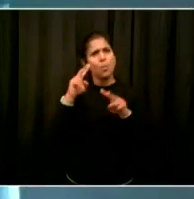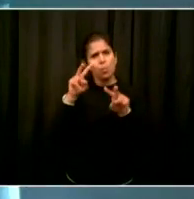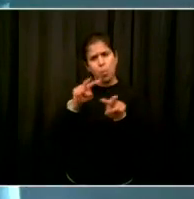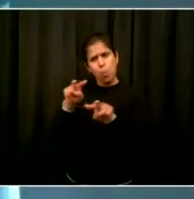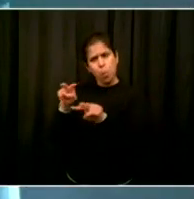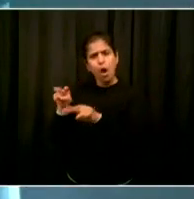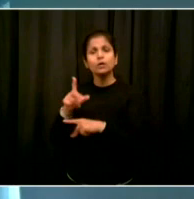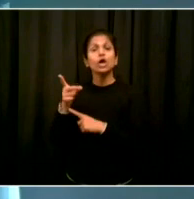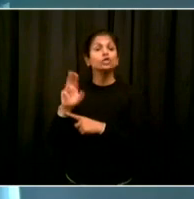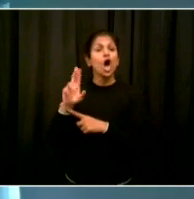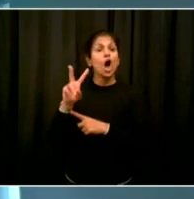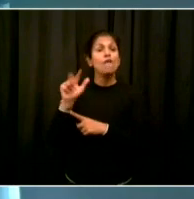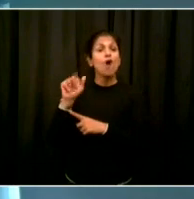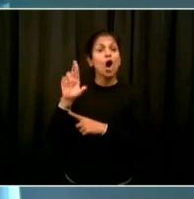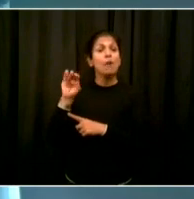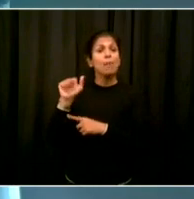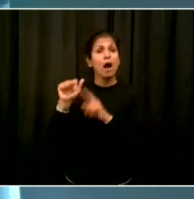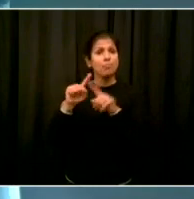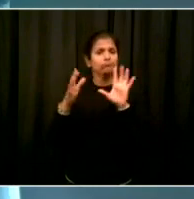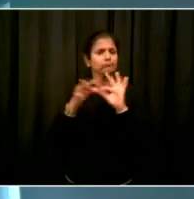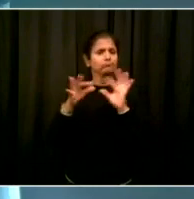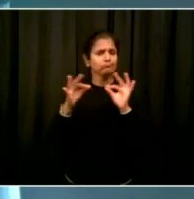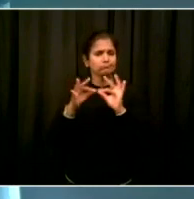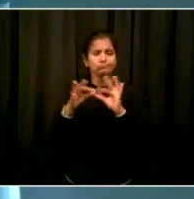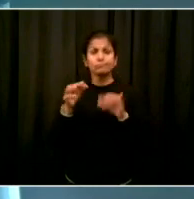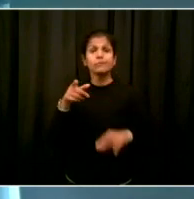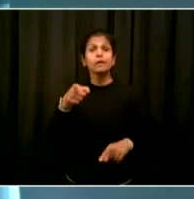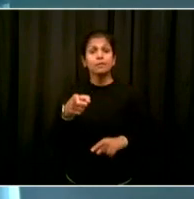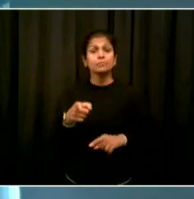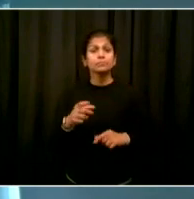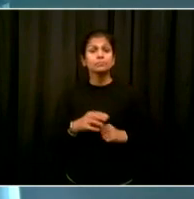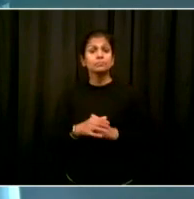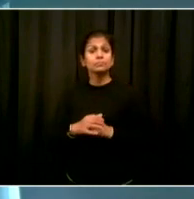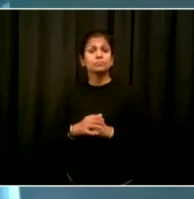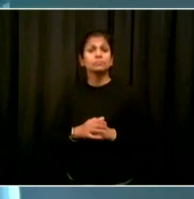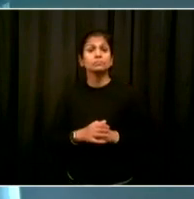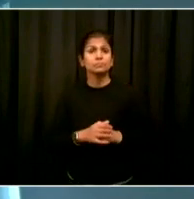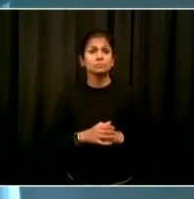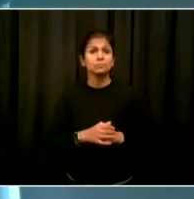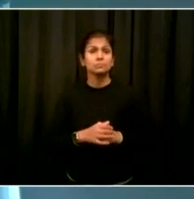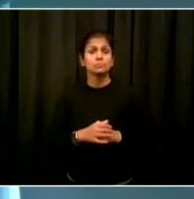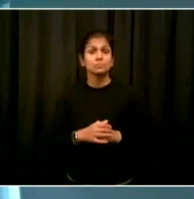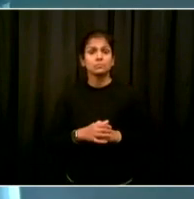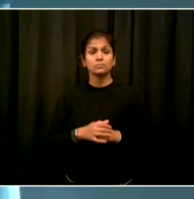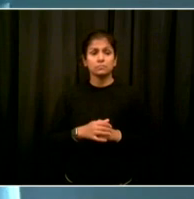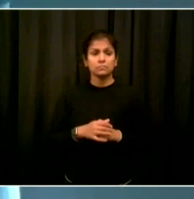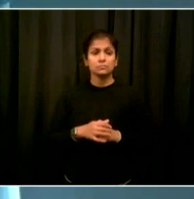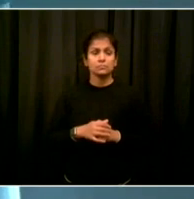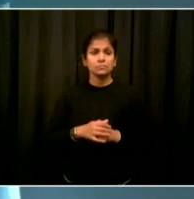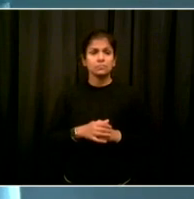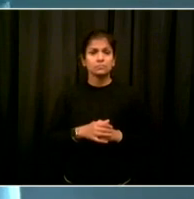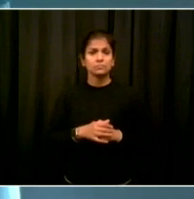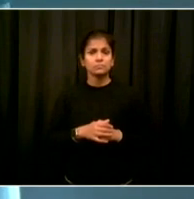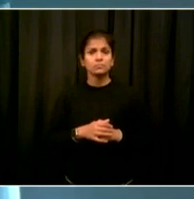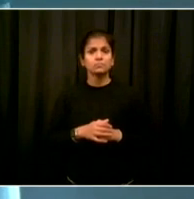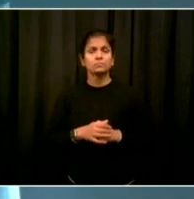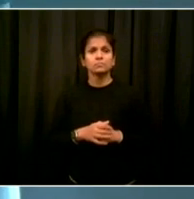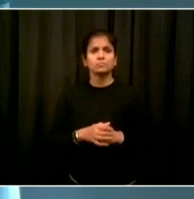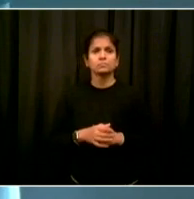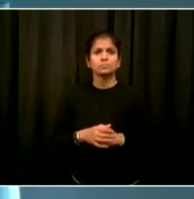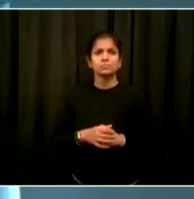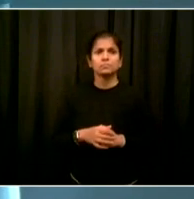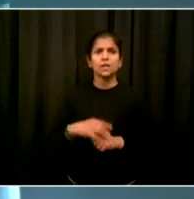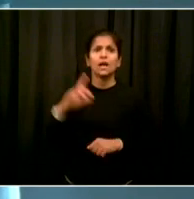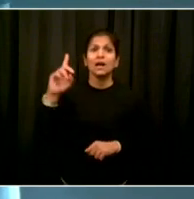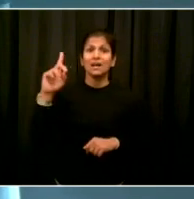Yeah, correct. I would love for us to have been able, and we've looked exhaustively through our data, from our contact tracing data to our general